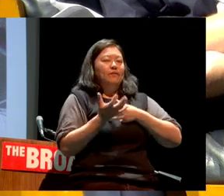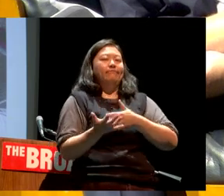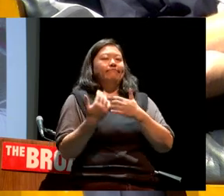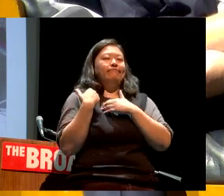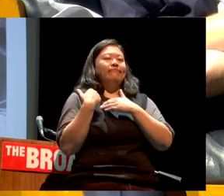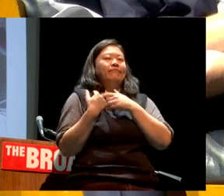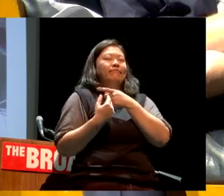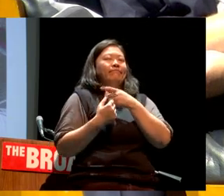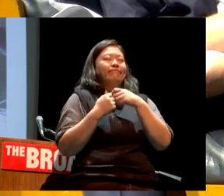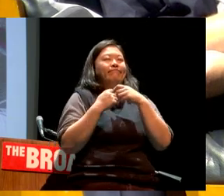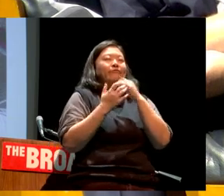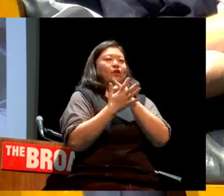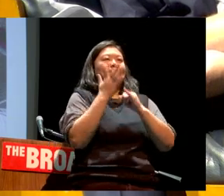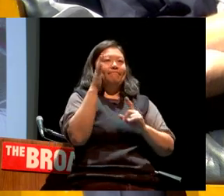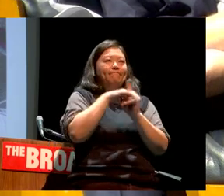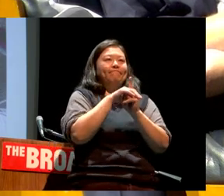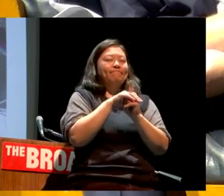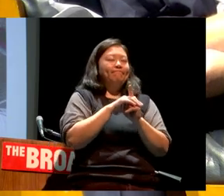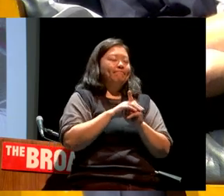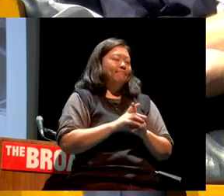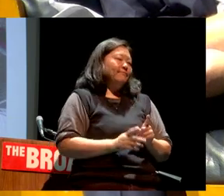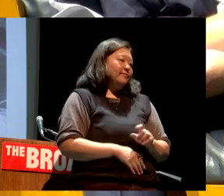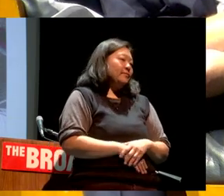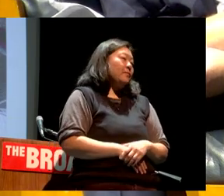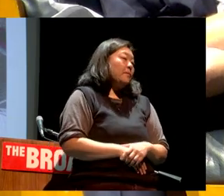masks on. And so